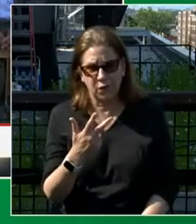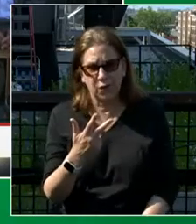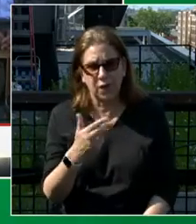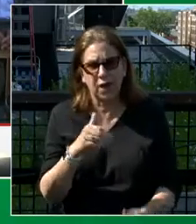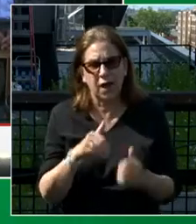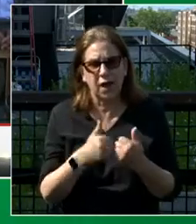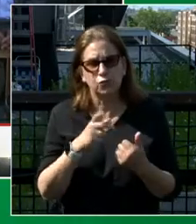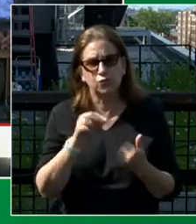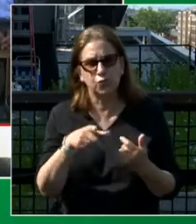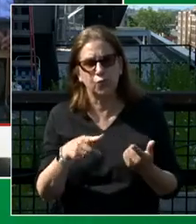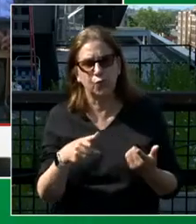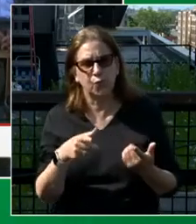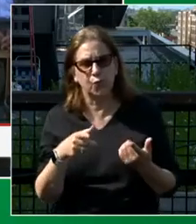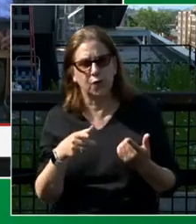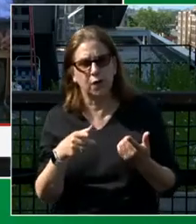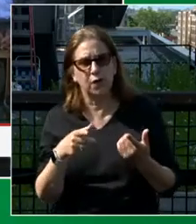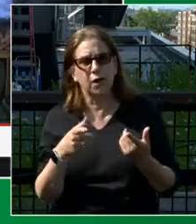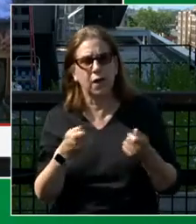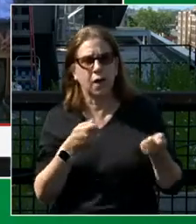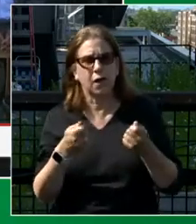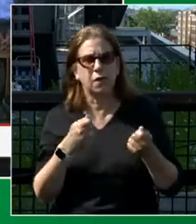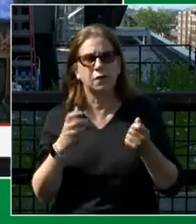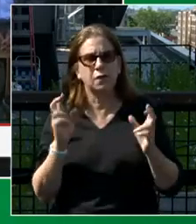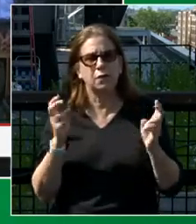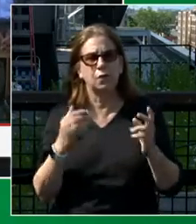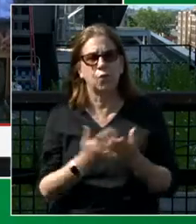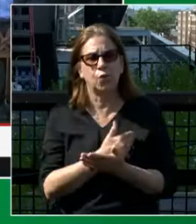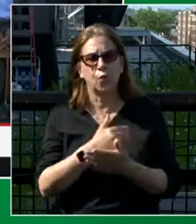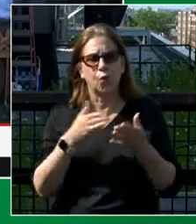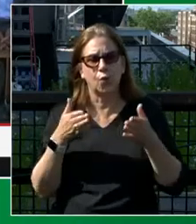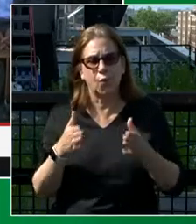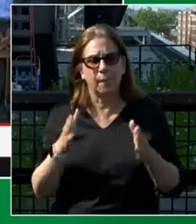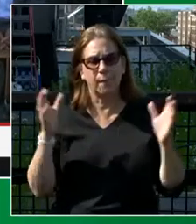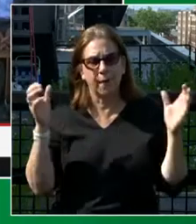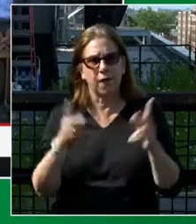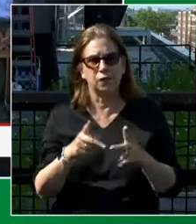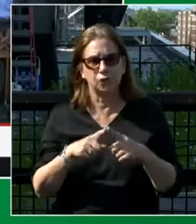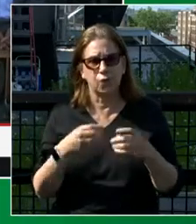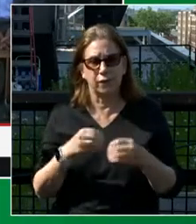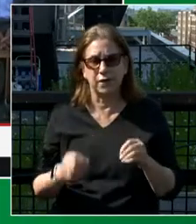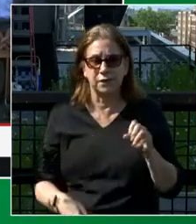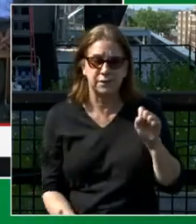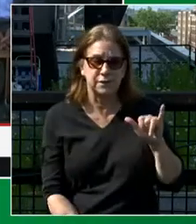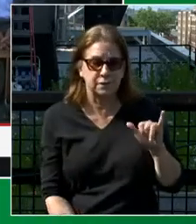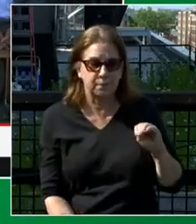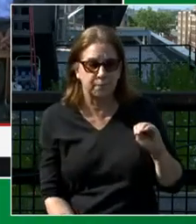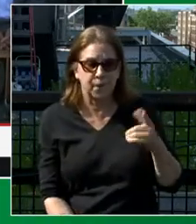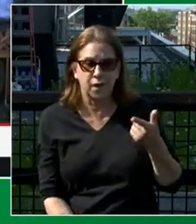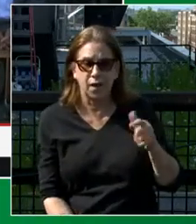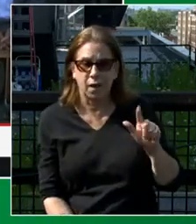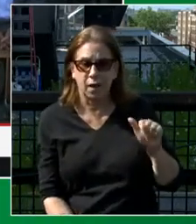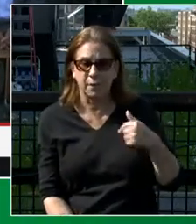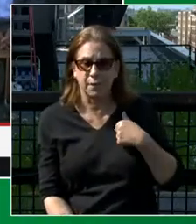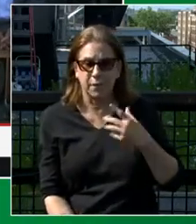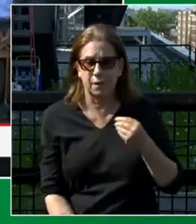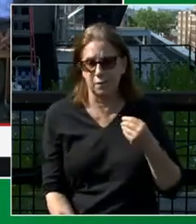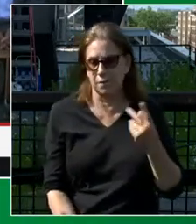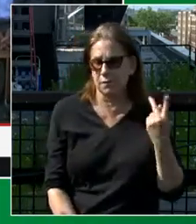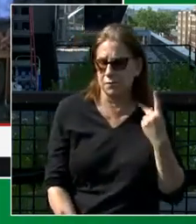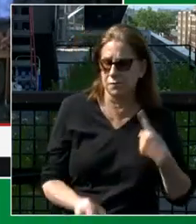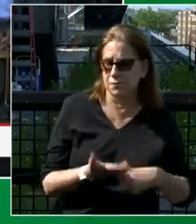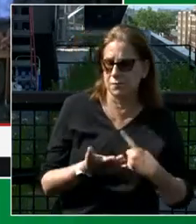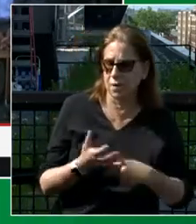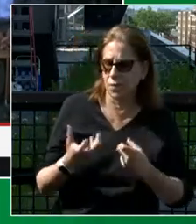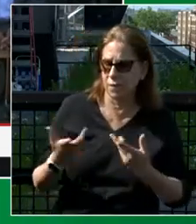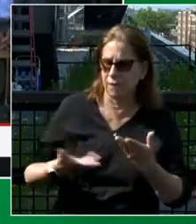this conversation about when we're thinking about these few weeks of May and how we would invite folks back to the office. It wasn't really a return to work